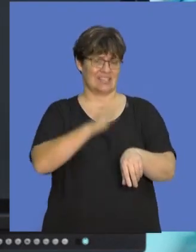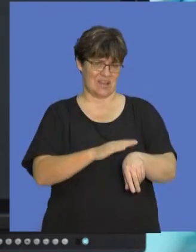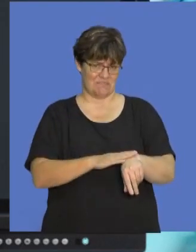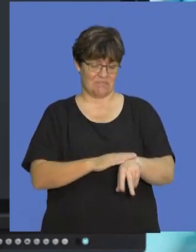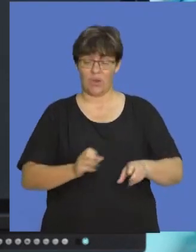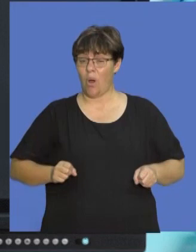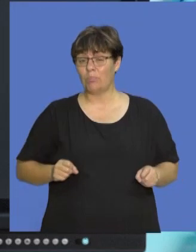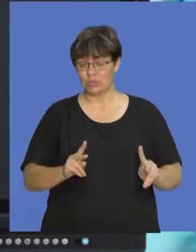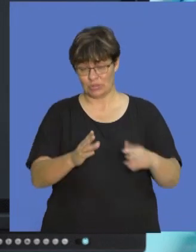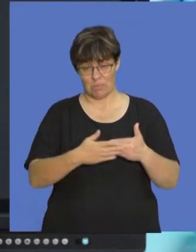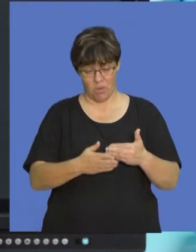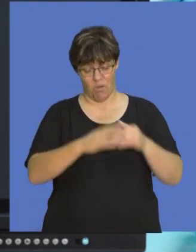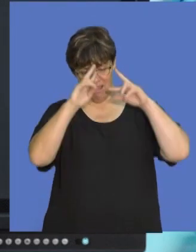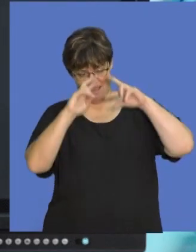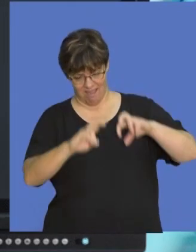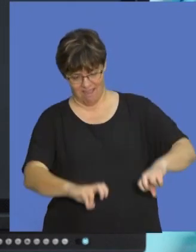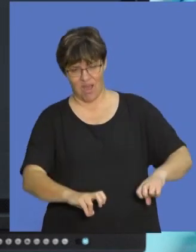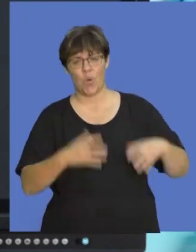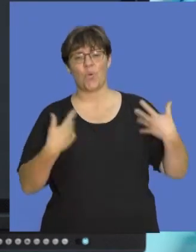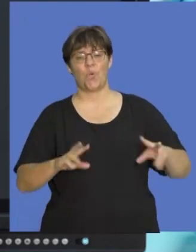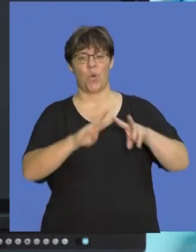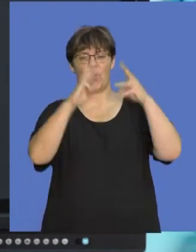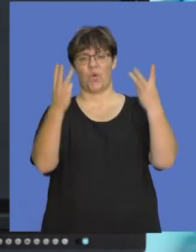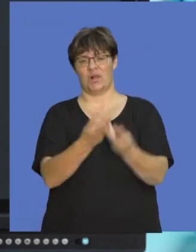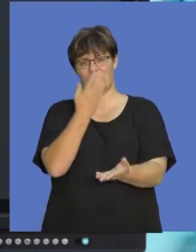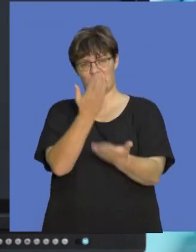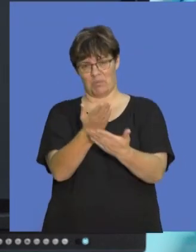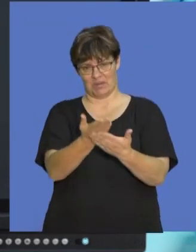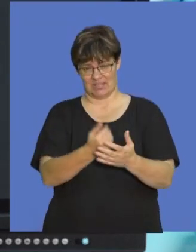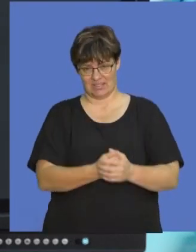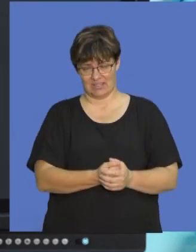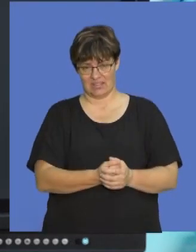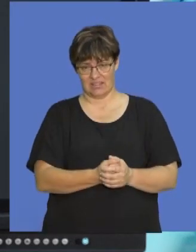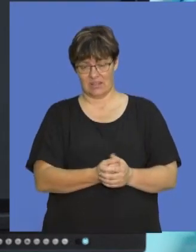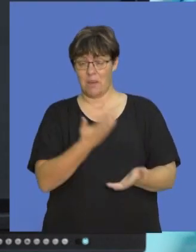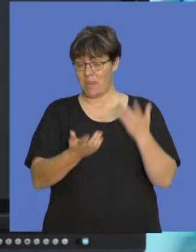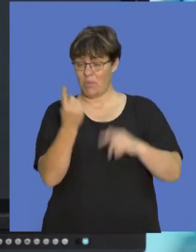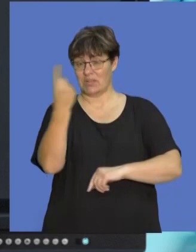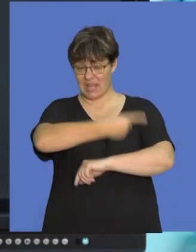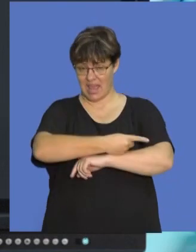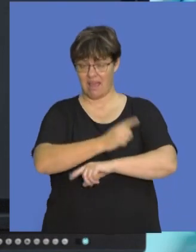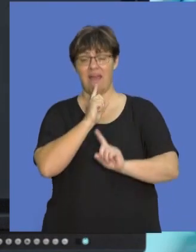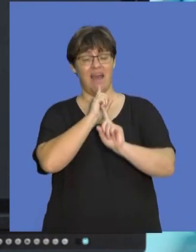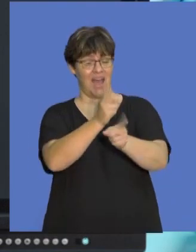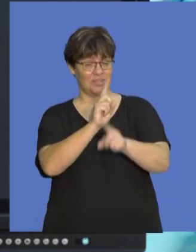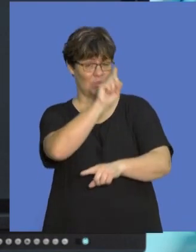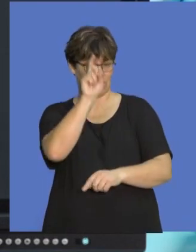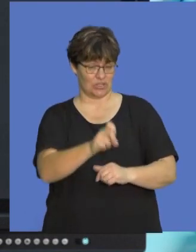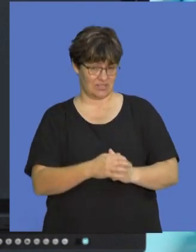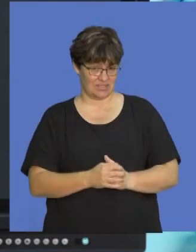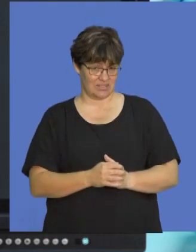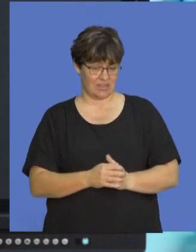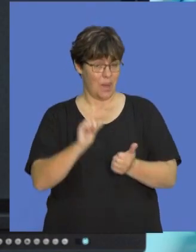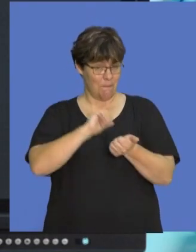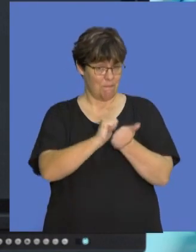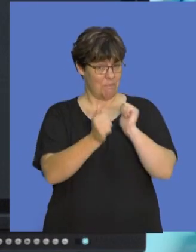you join us again the next time we have an opportunity to explore this wonderful world of probability. And perhaps one day we'll be able